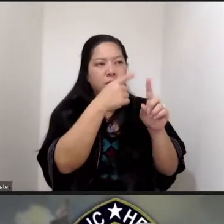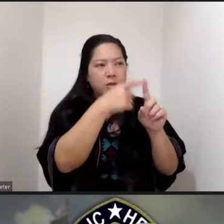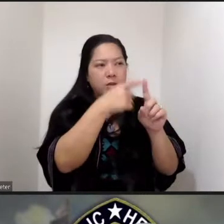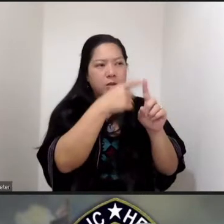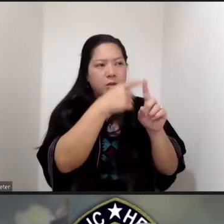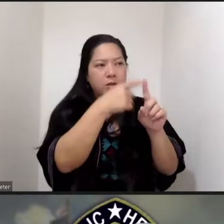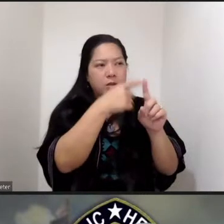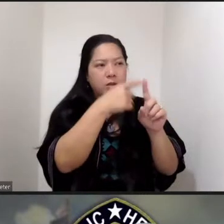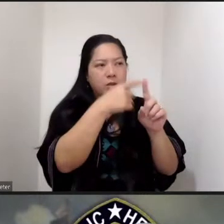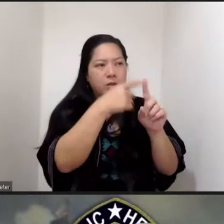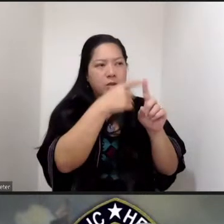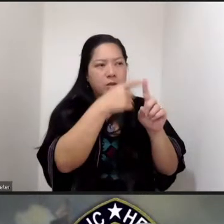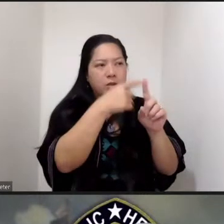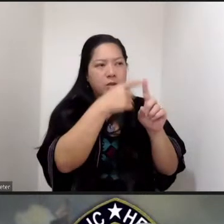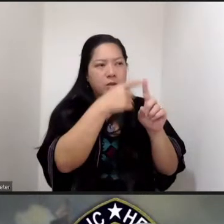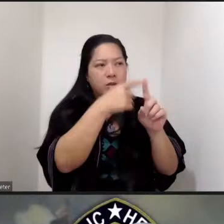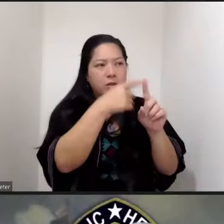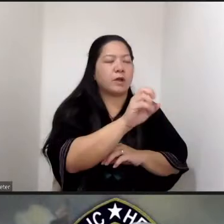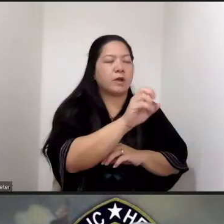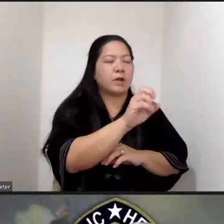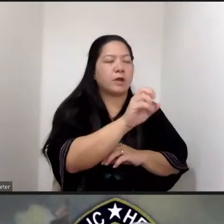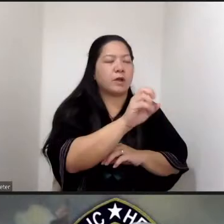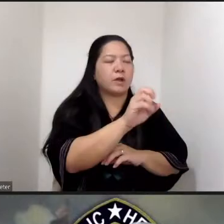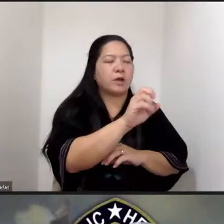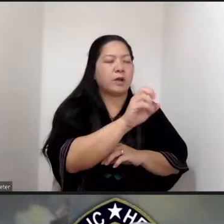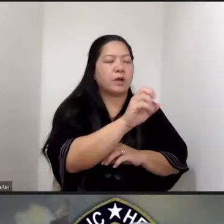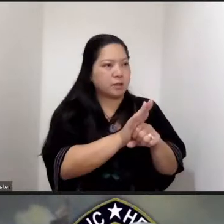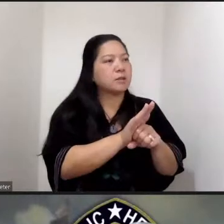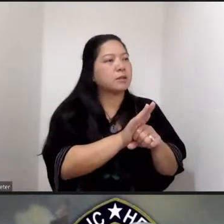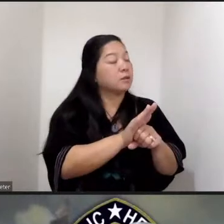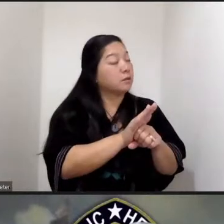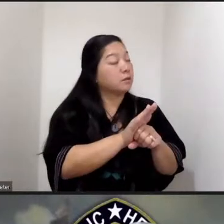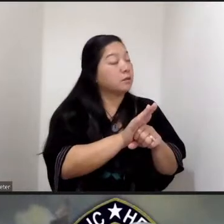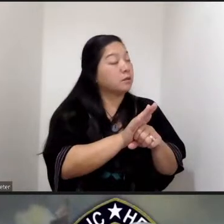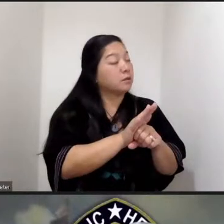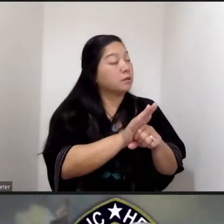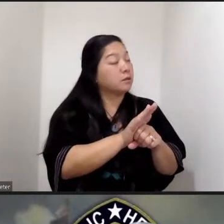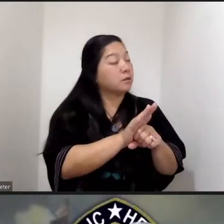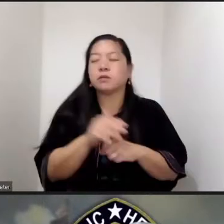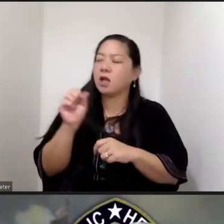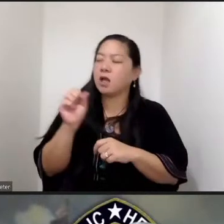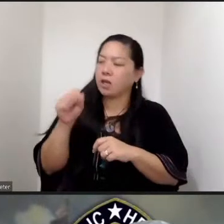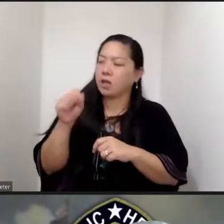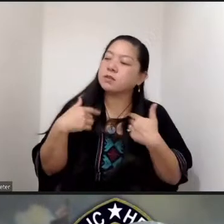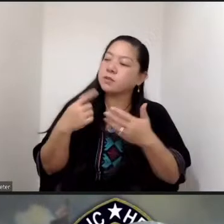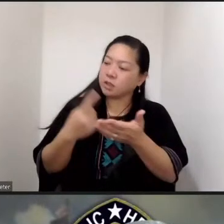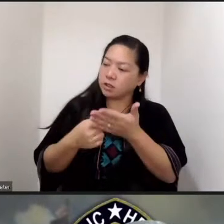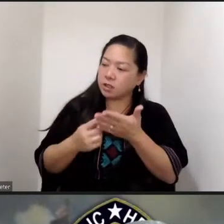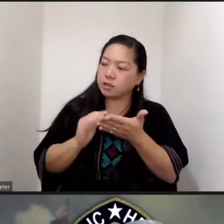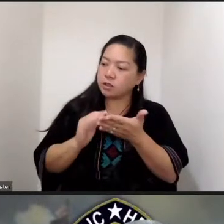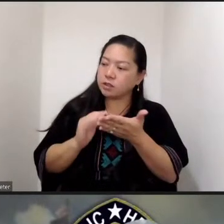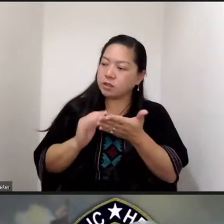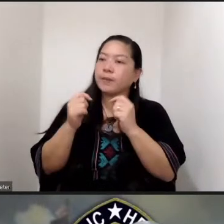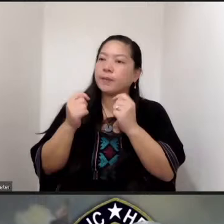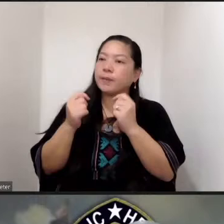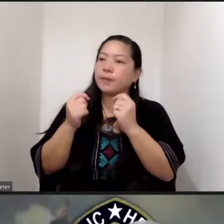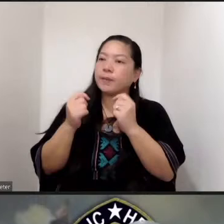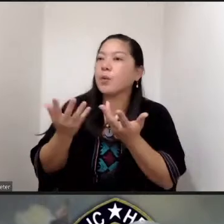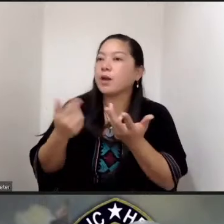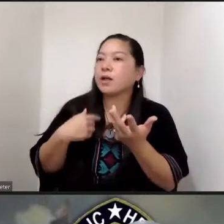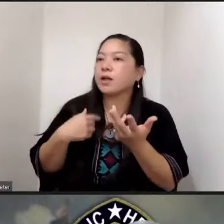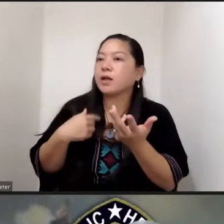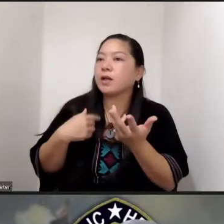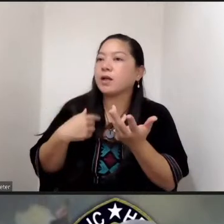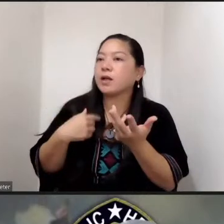COVID? Yes, that's been a discussion in our team. What I see is